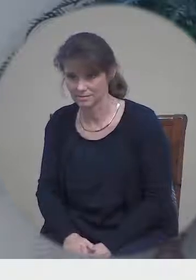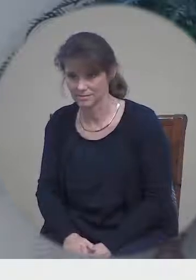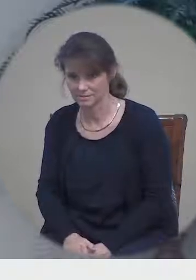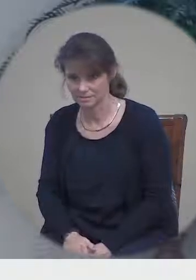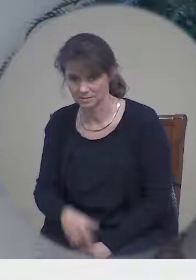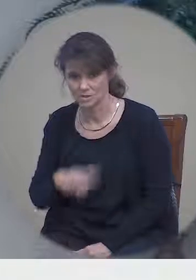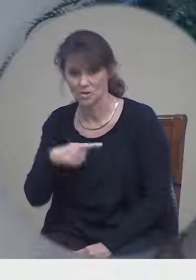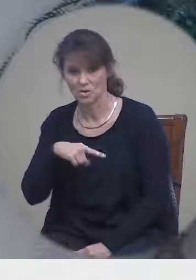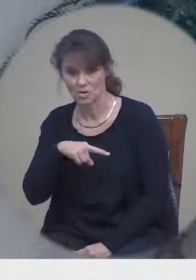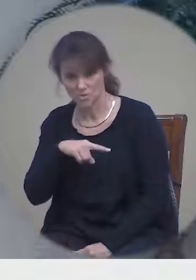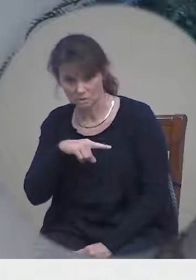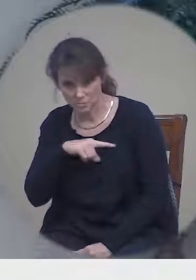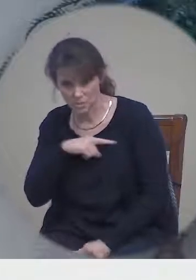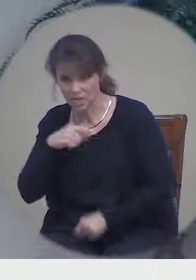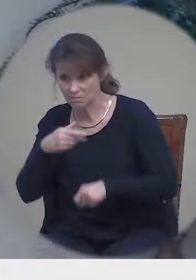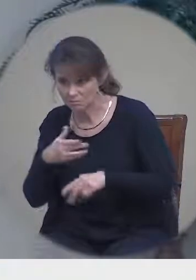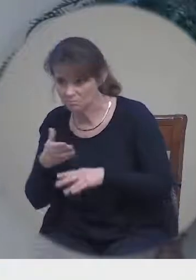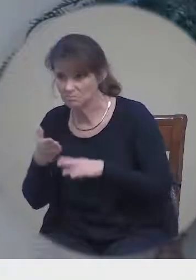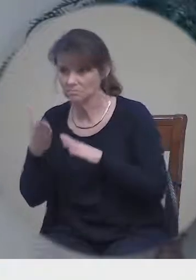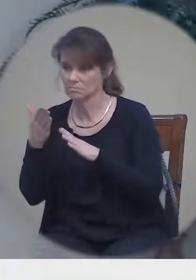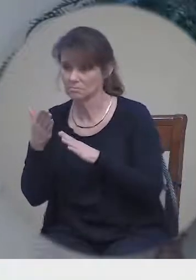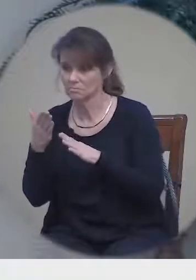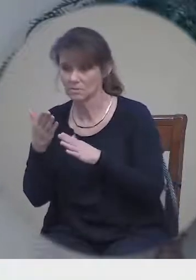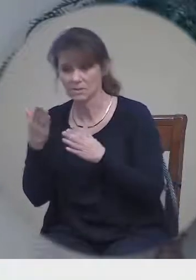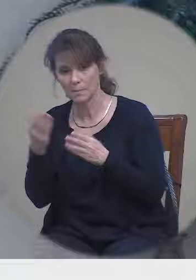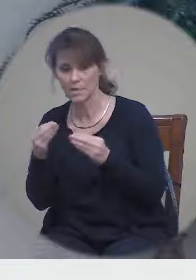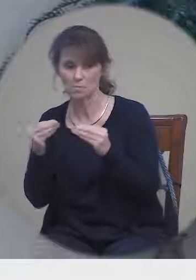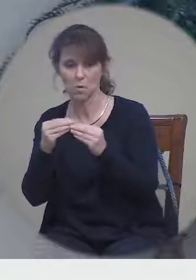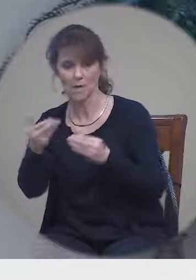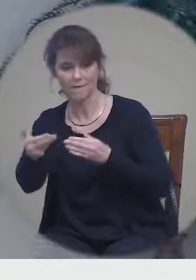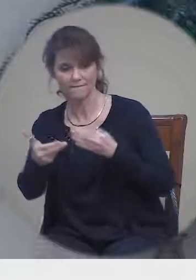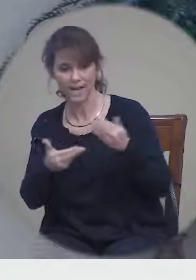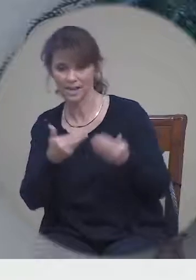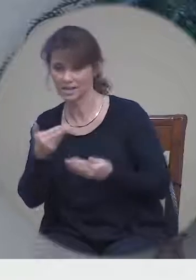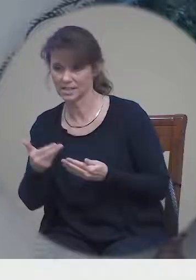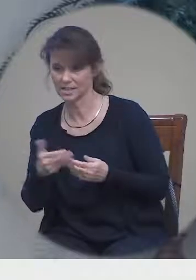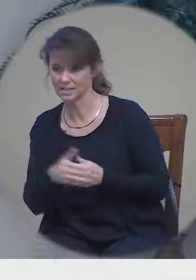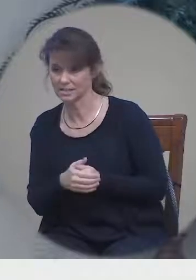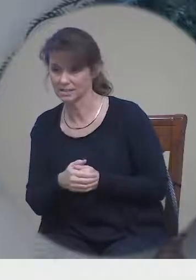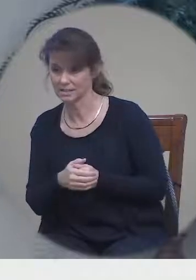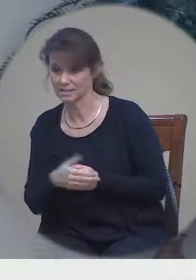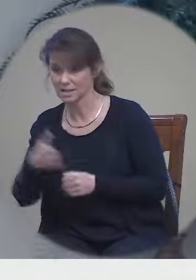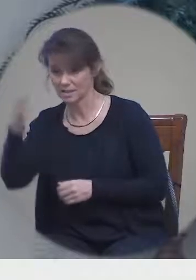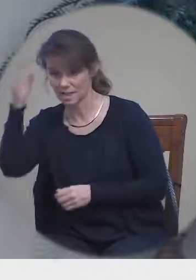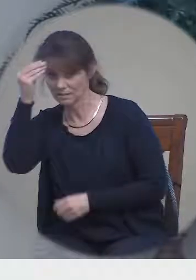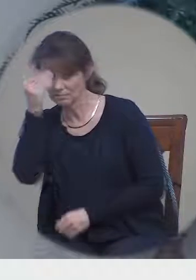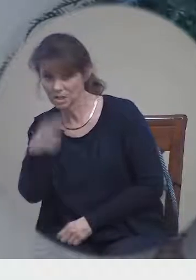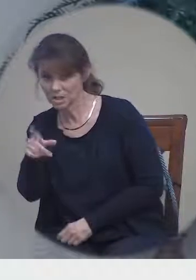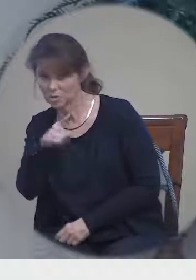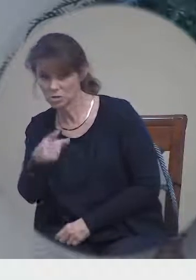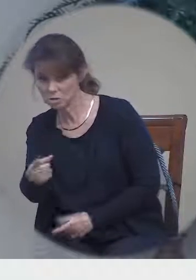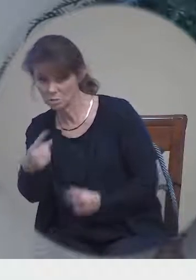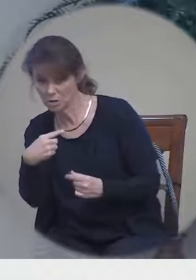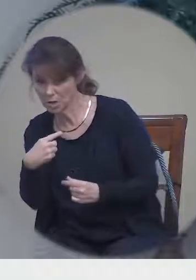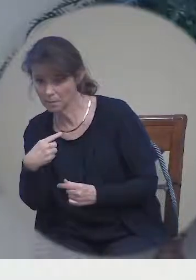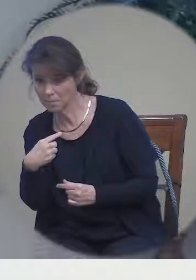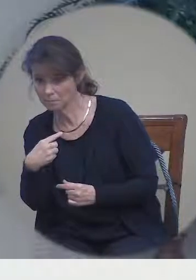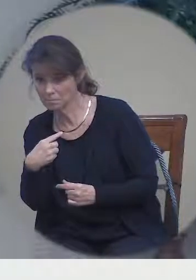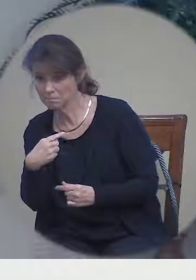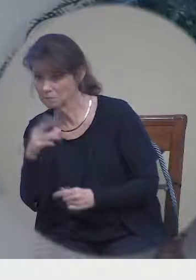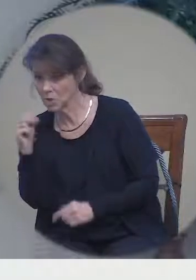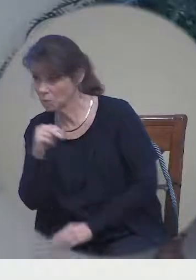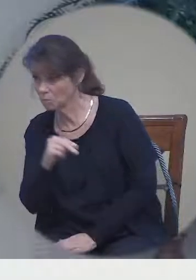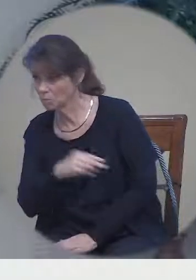that's inviting and appealing. God didn't tell you, don't come near me. I don't want to see you here.